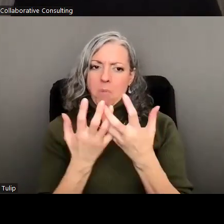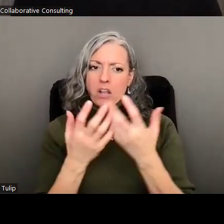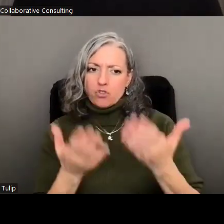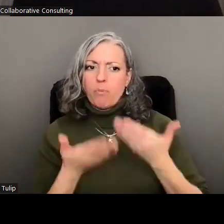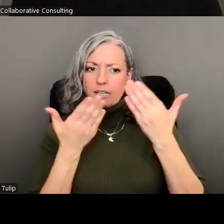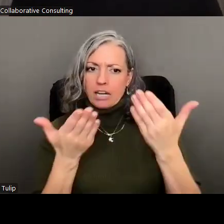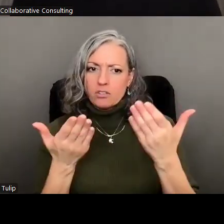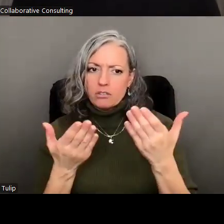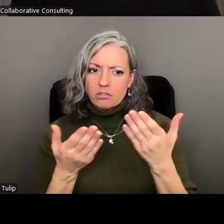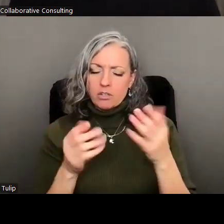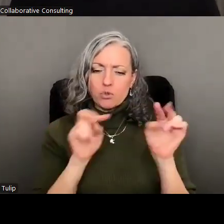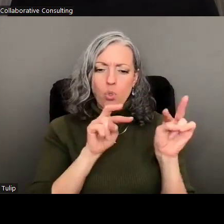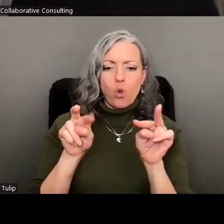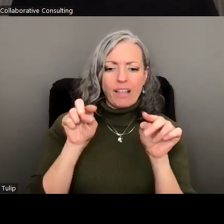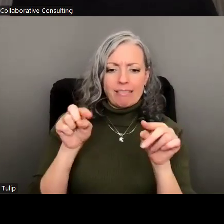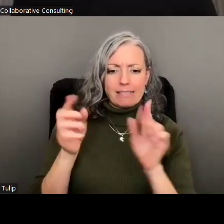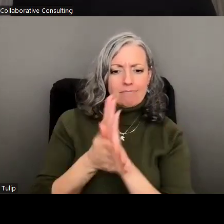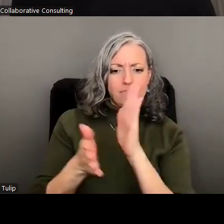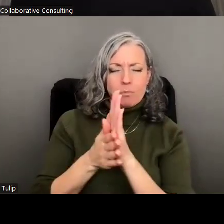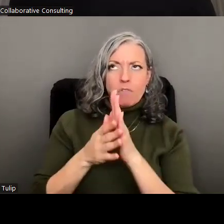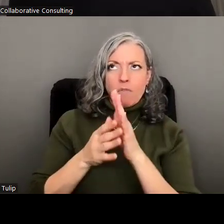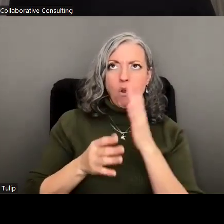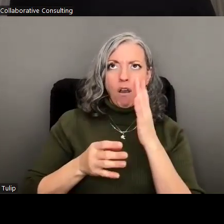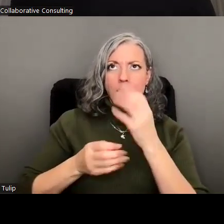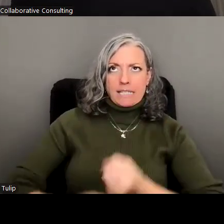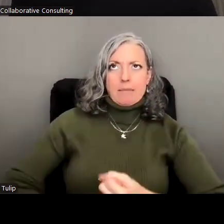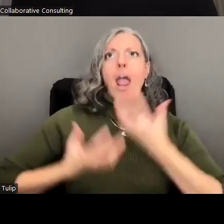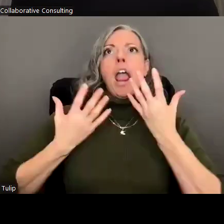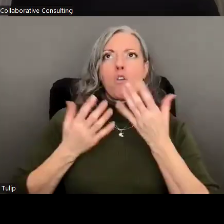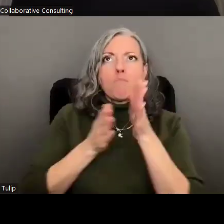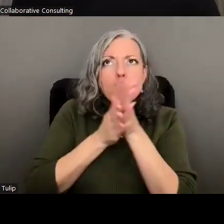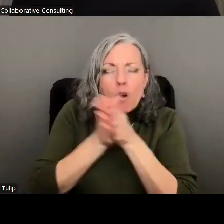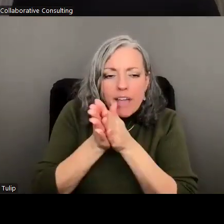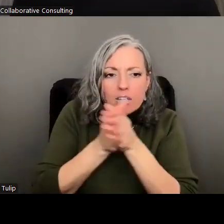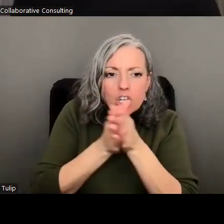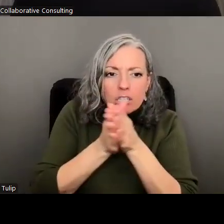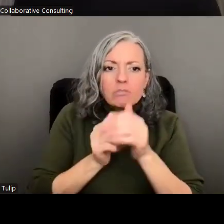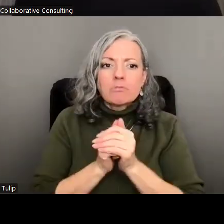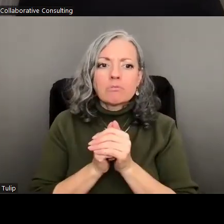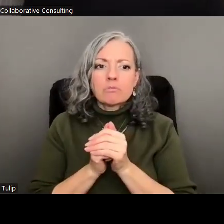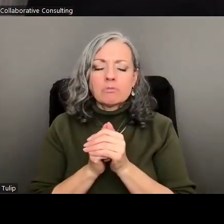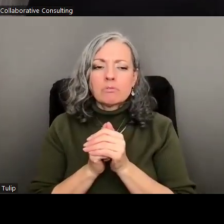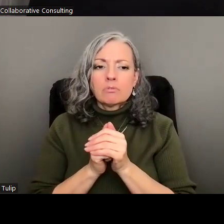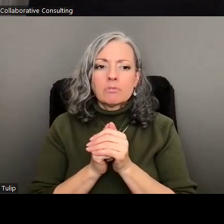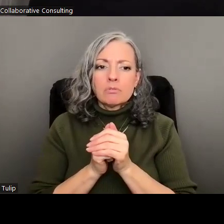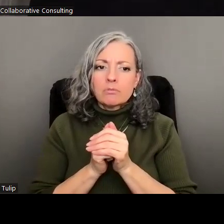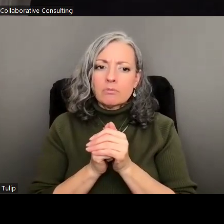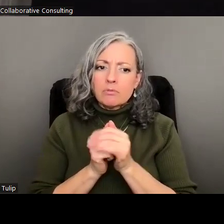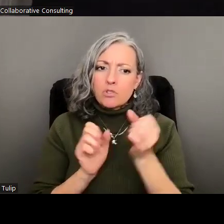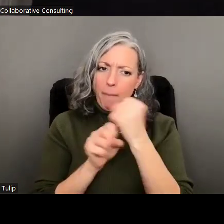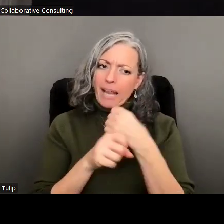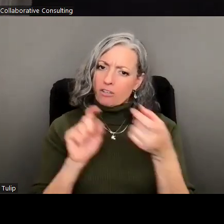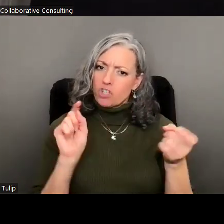point to this document as inspiration, as influence, as motivation, to make